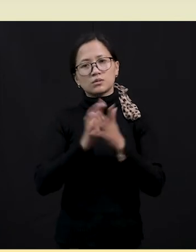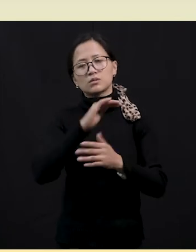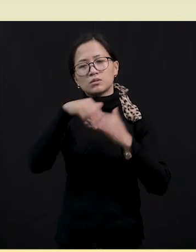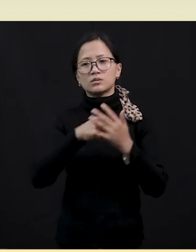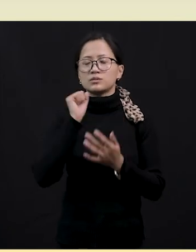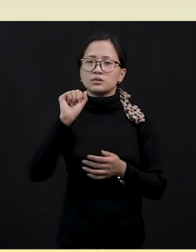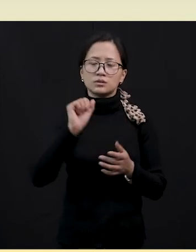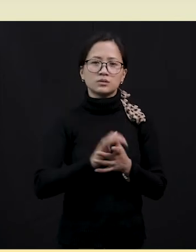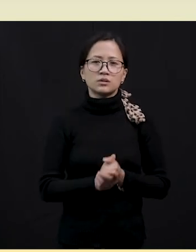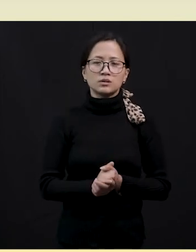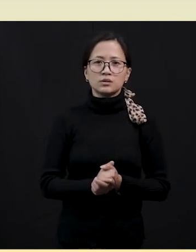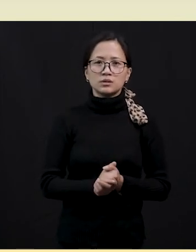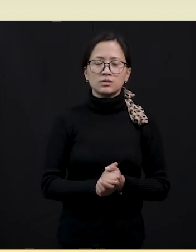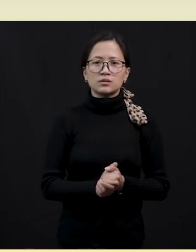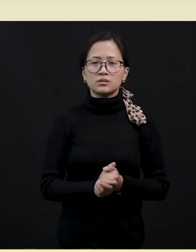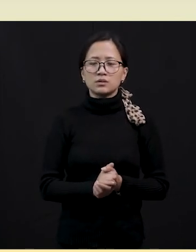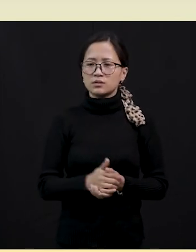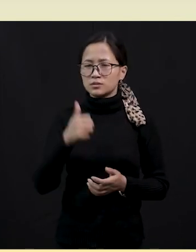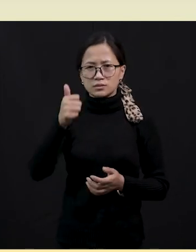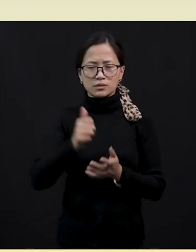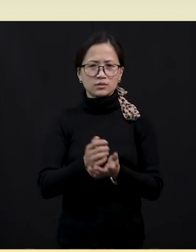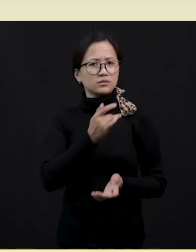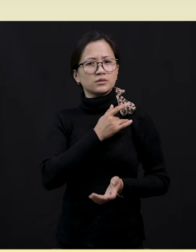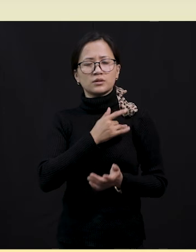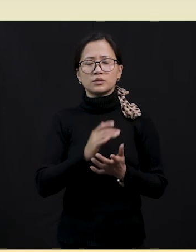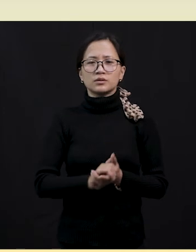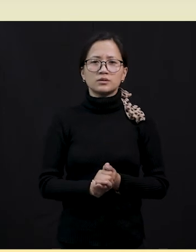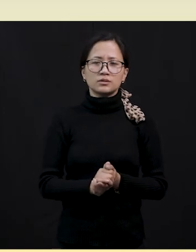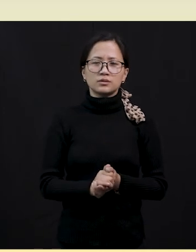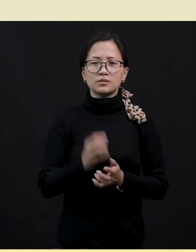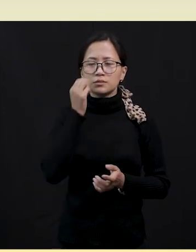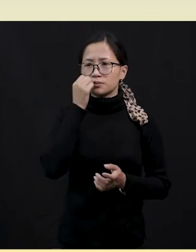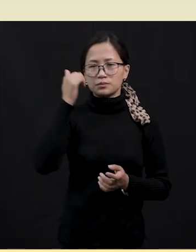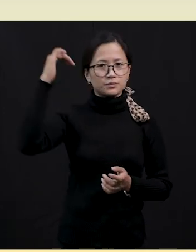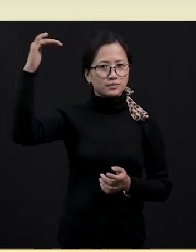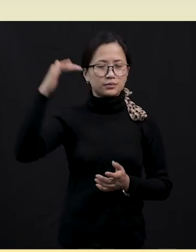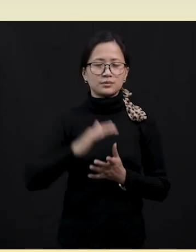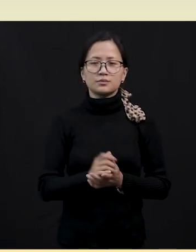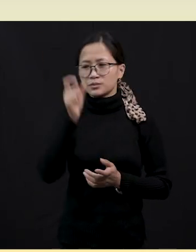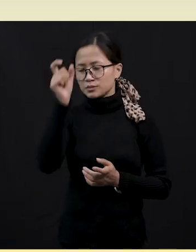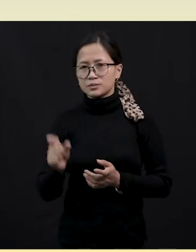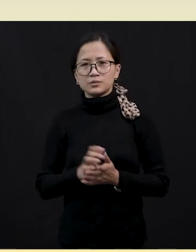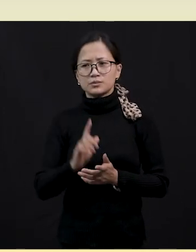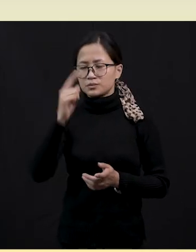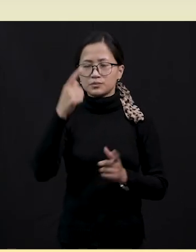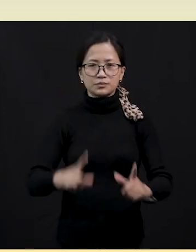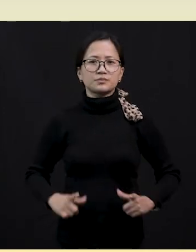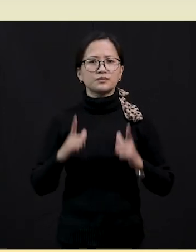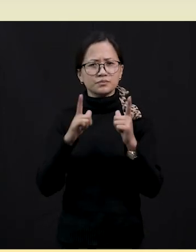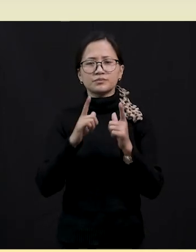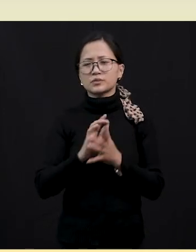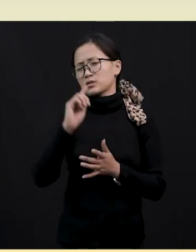all by himself. So he's a nice, kind, and a pious kind of a man. So hermit is person who lives alone, a